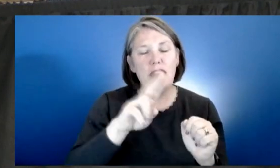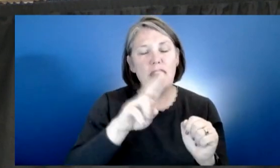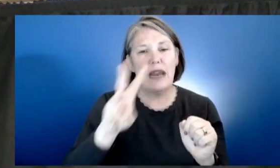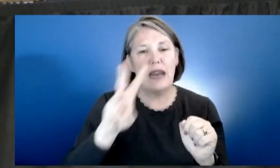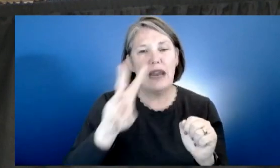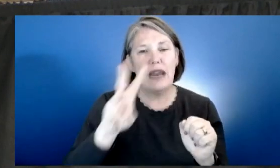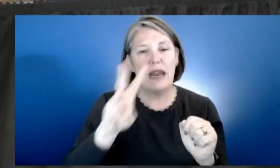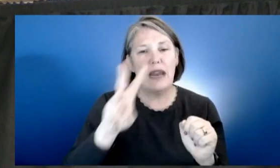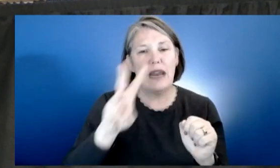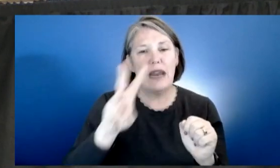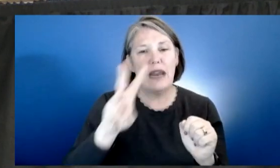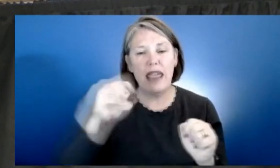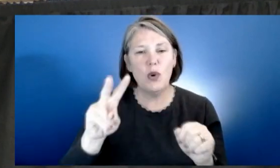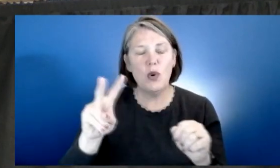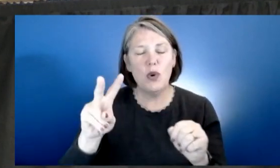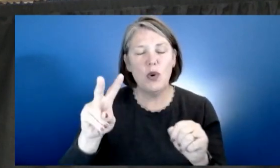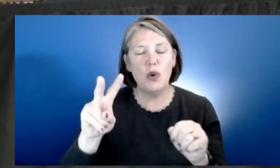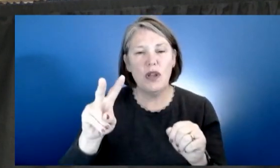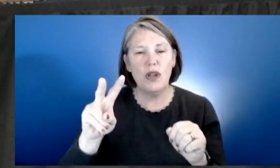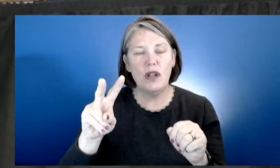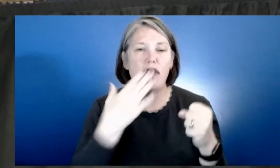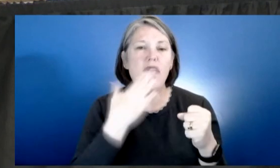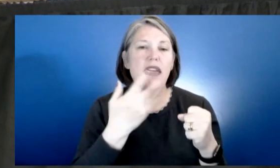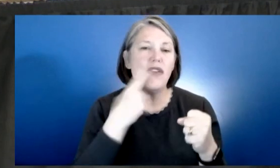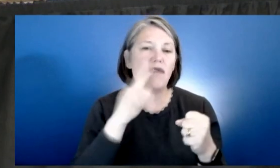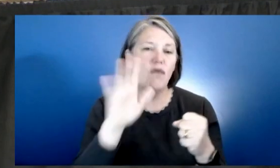Thanks for your assistance and collaboration.